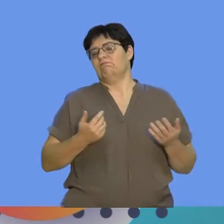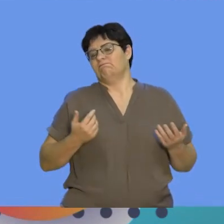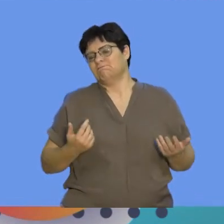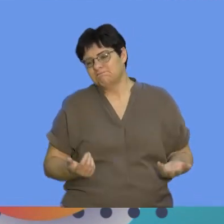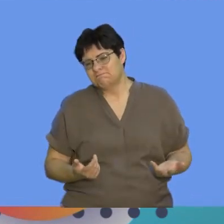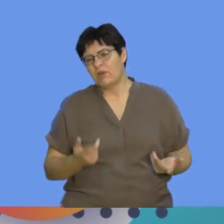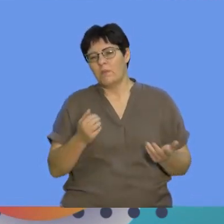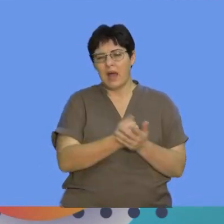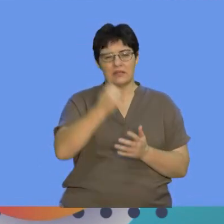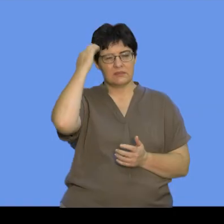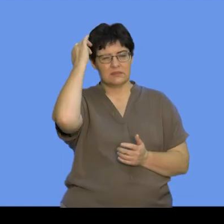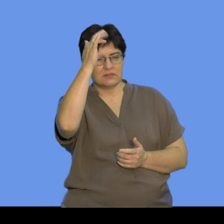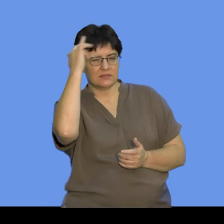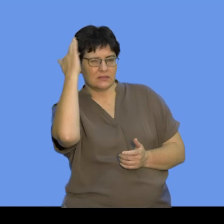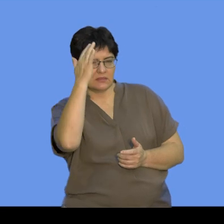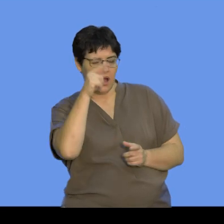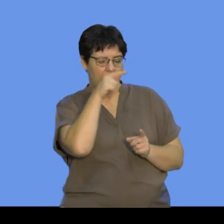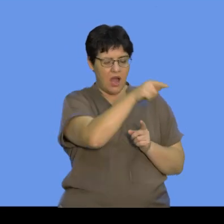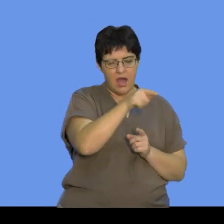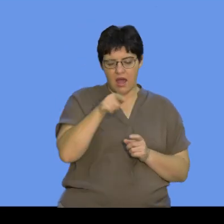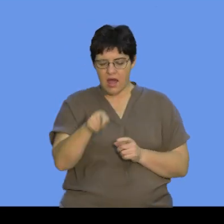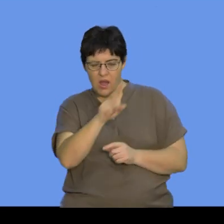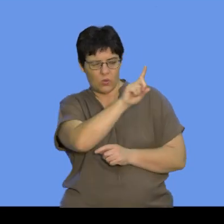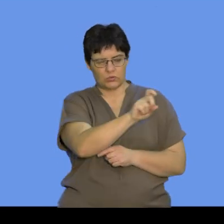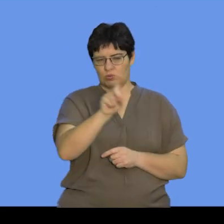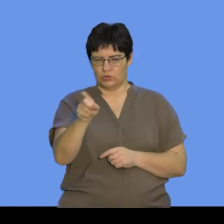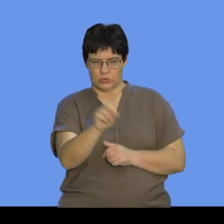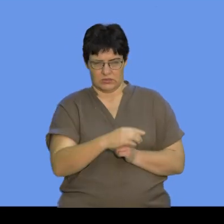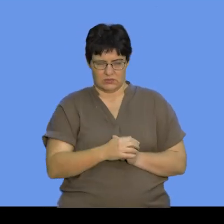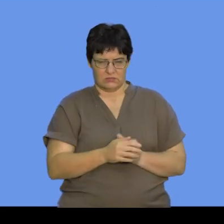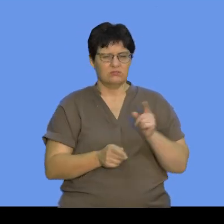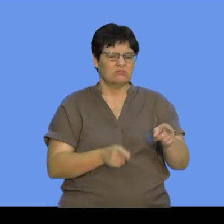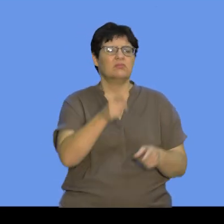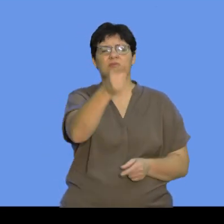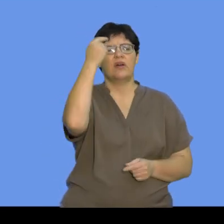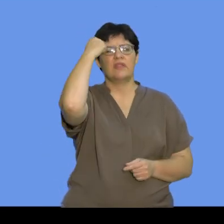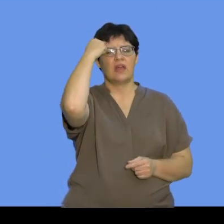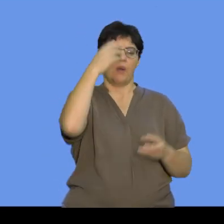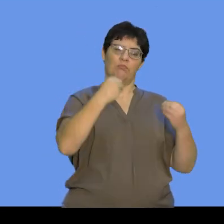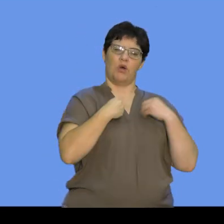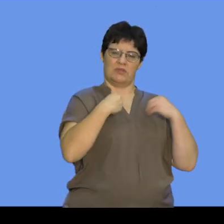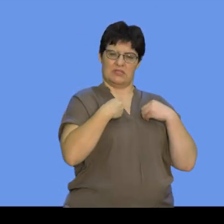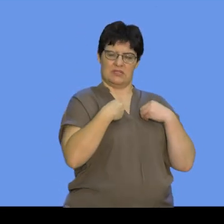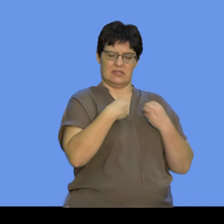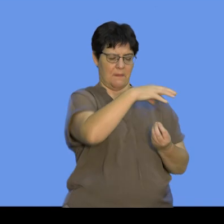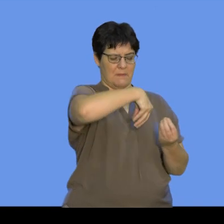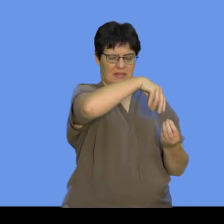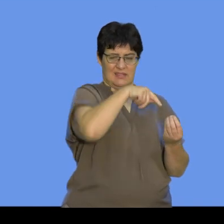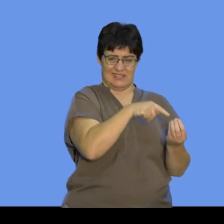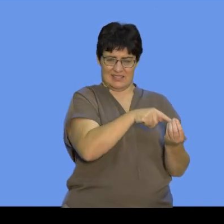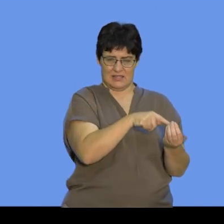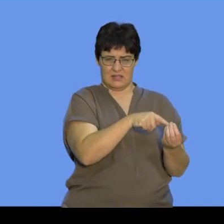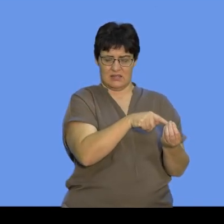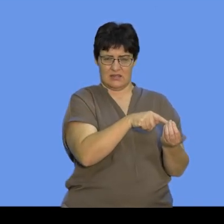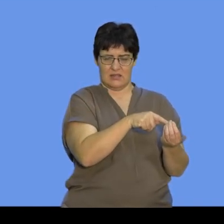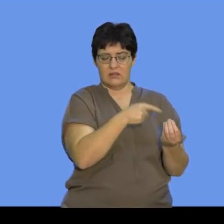we must think along the lines of saying, okay, have you ever thought about what properties of matter, okay, influence